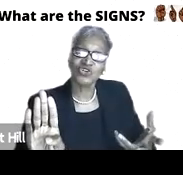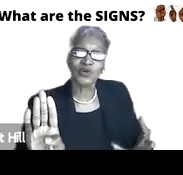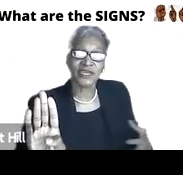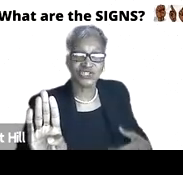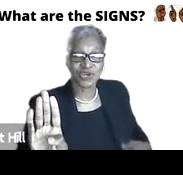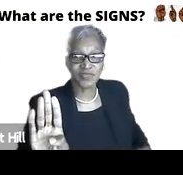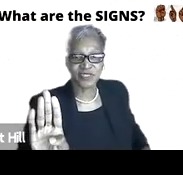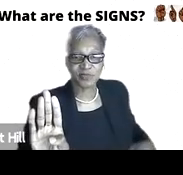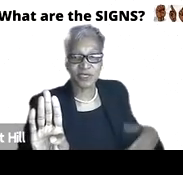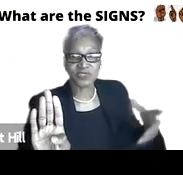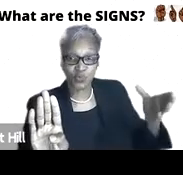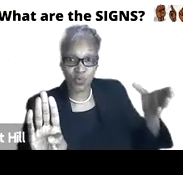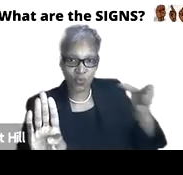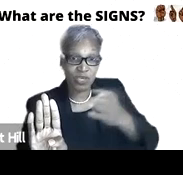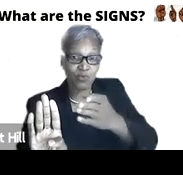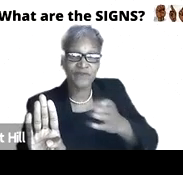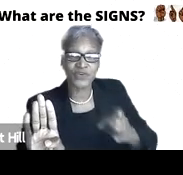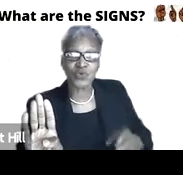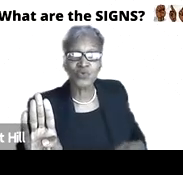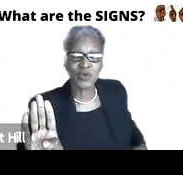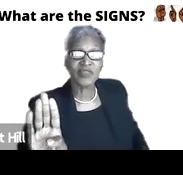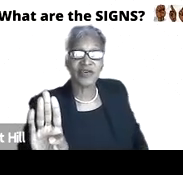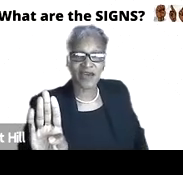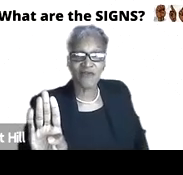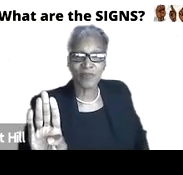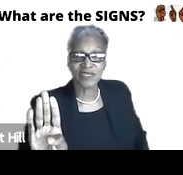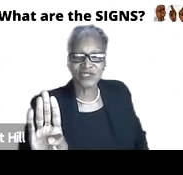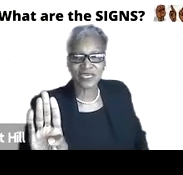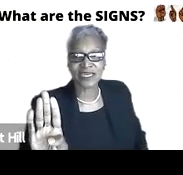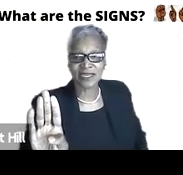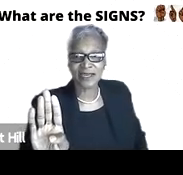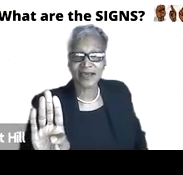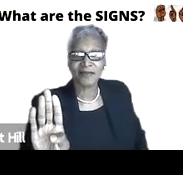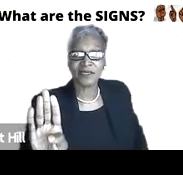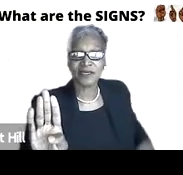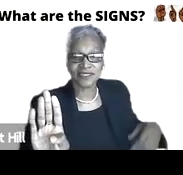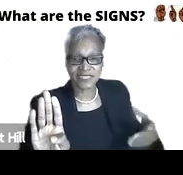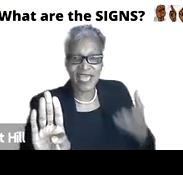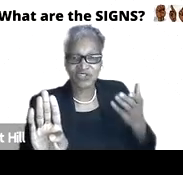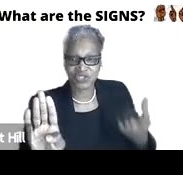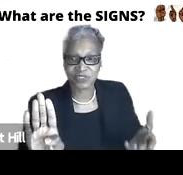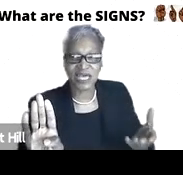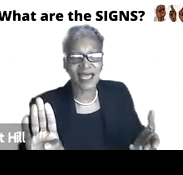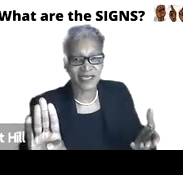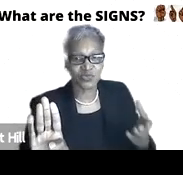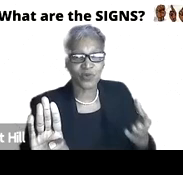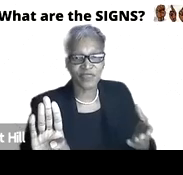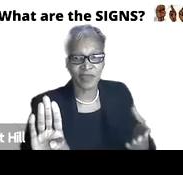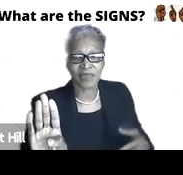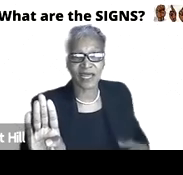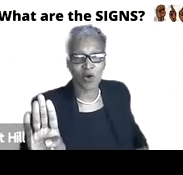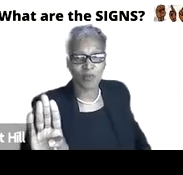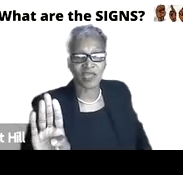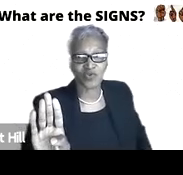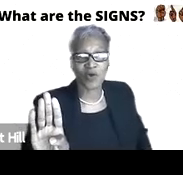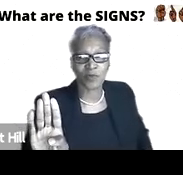only showing and sharing this because when we review the alphabets again, I'm going to attach some signs with